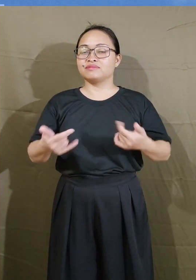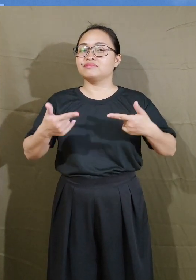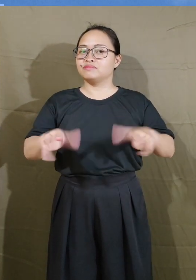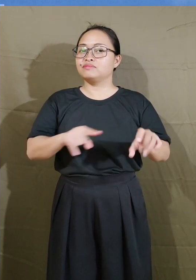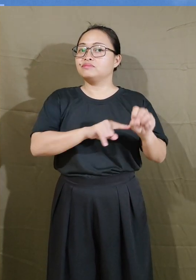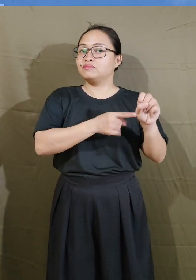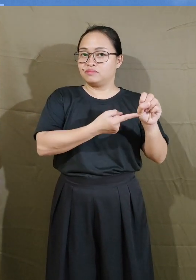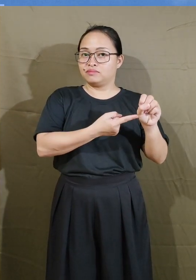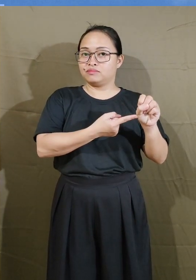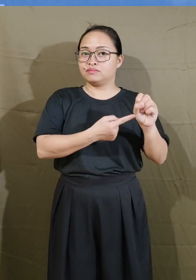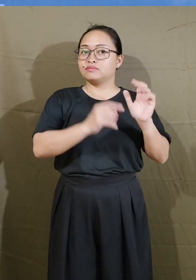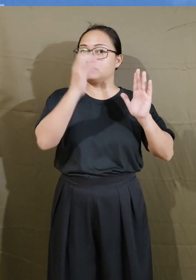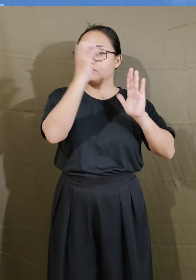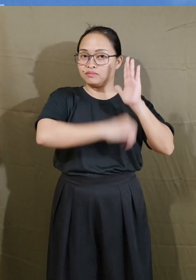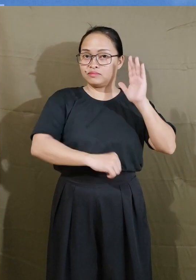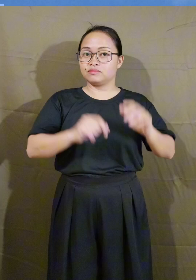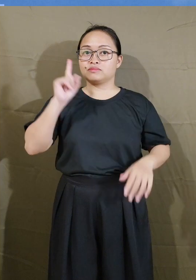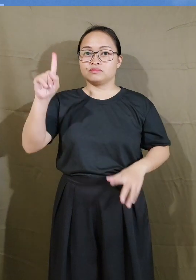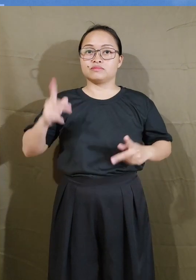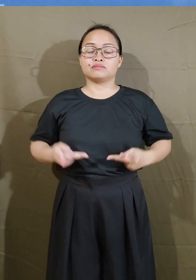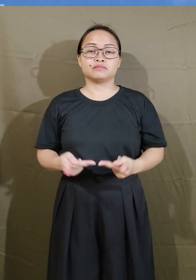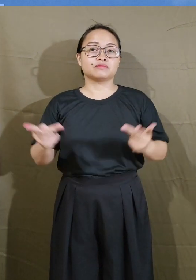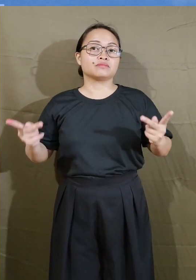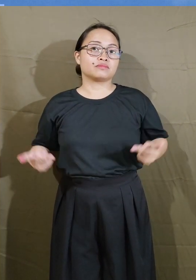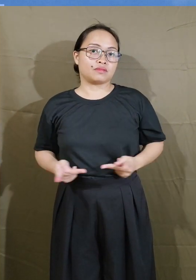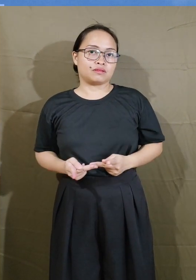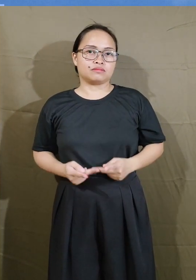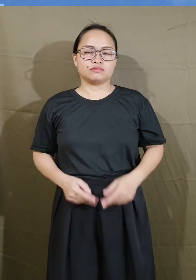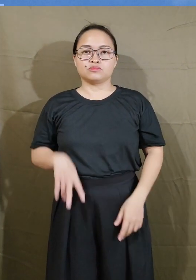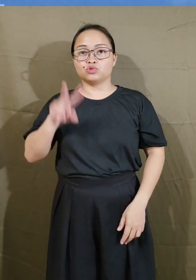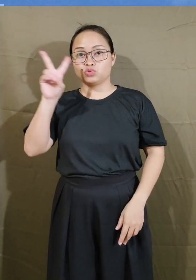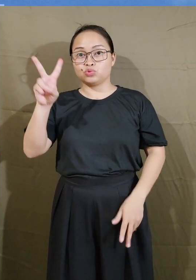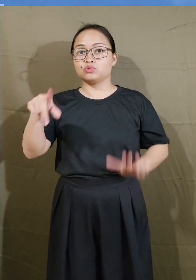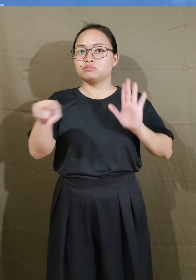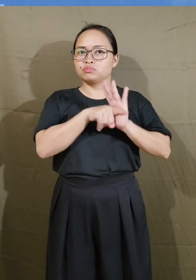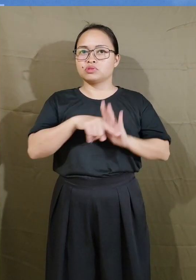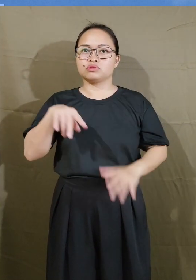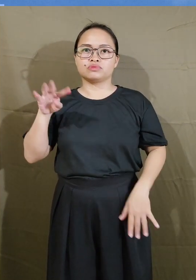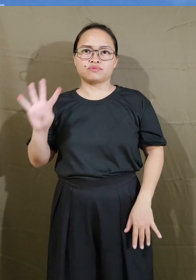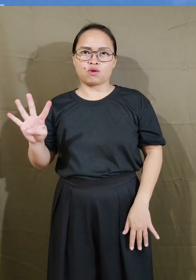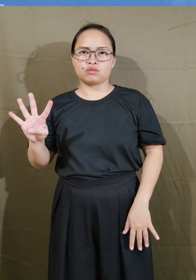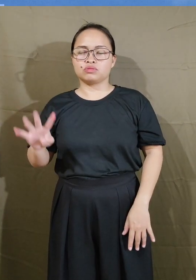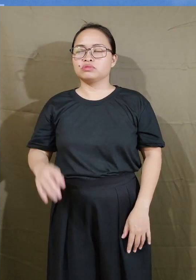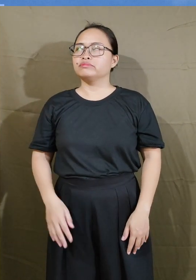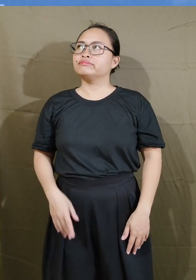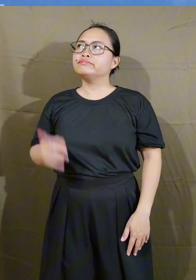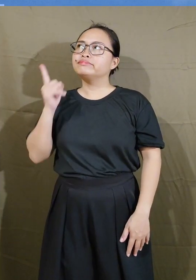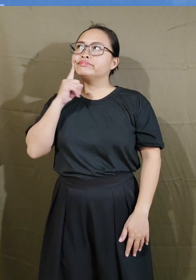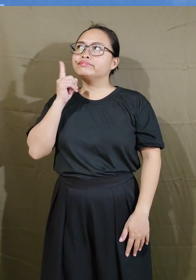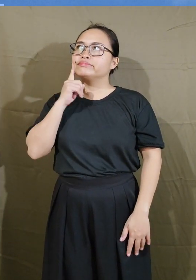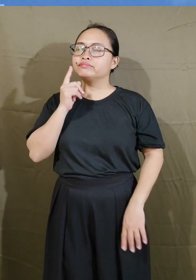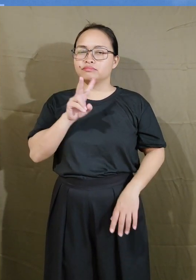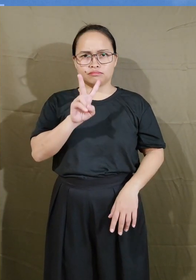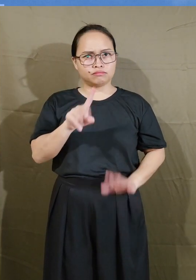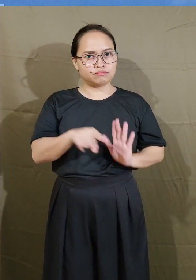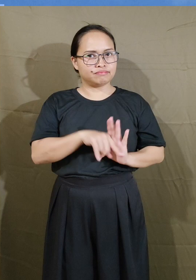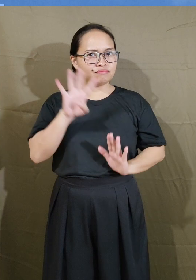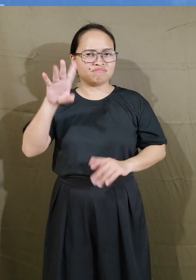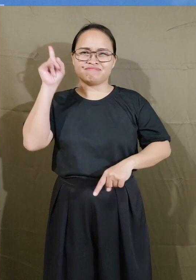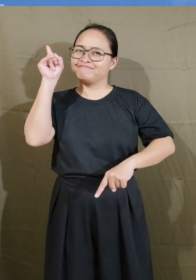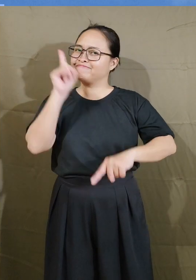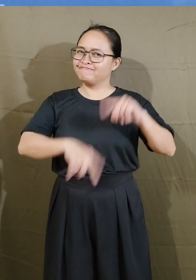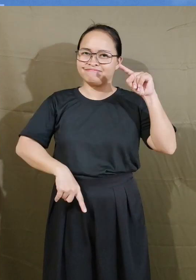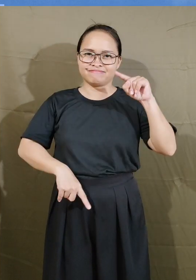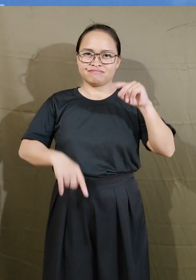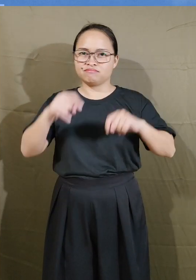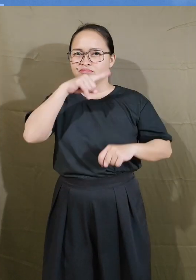Now let's start subtracting in ones place. 2 minus 4. 2 minus 4 is not